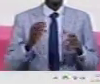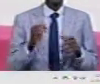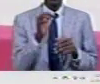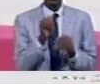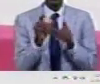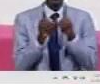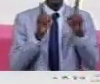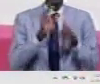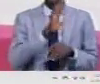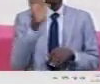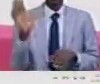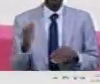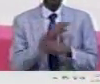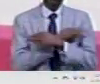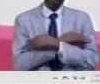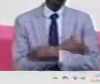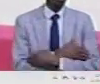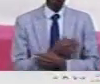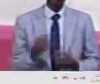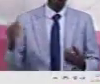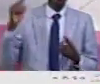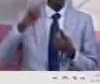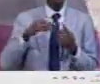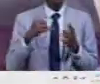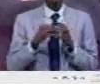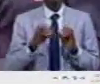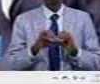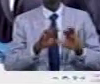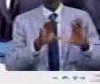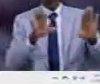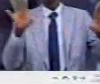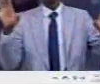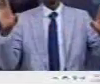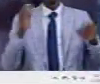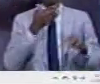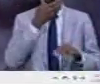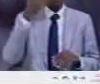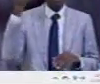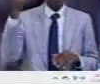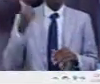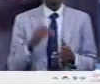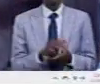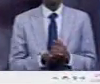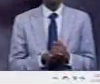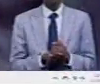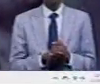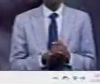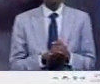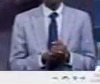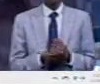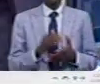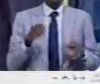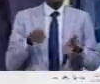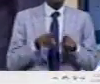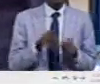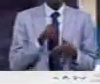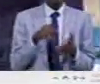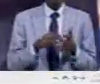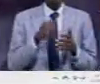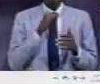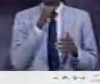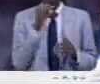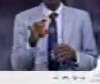first. Even when it's not nominated, forever distinguishes, never diminishes. Shine